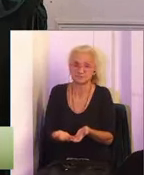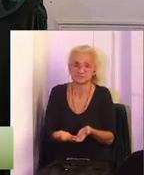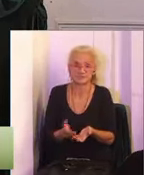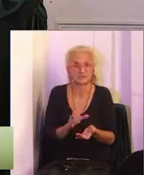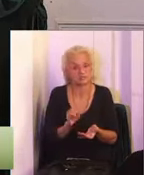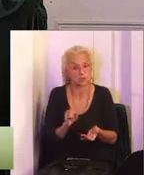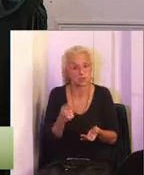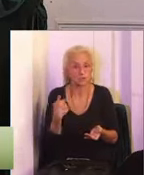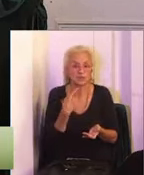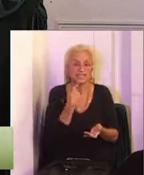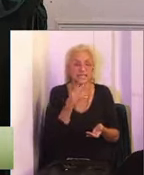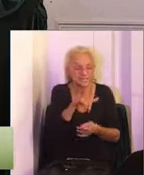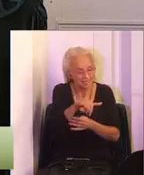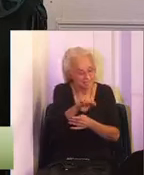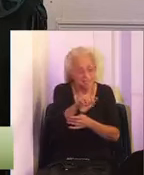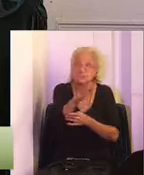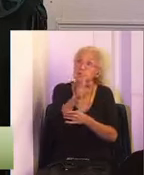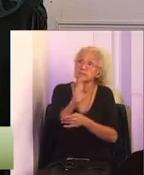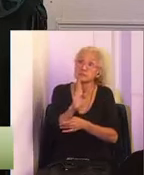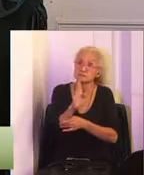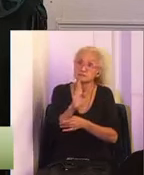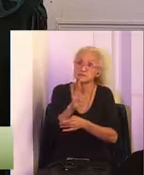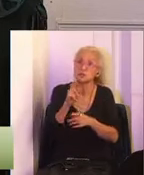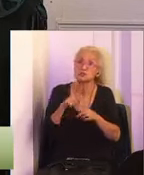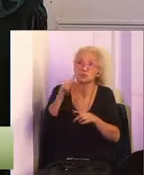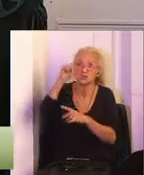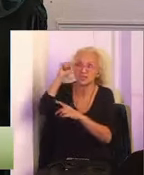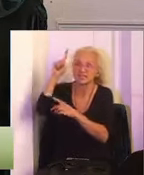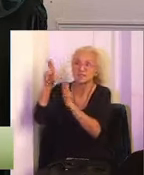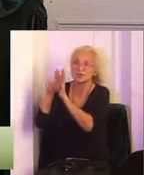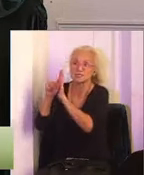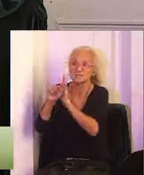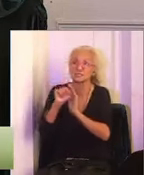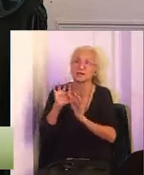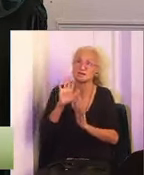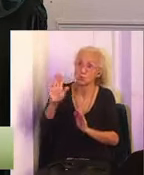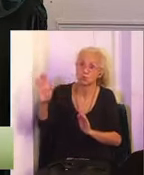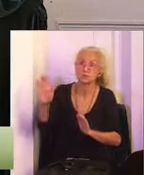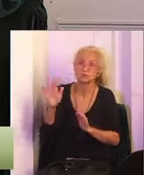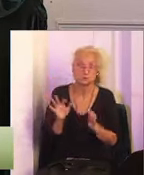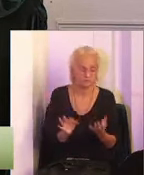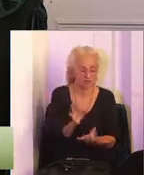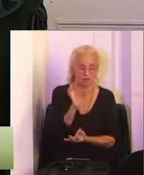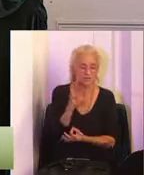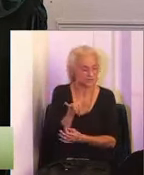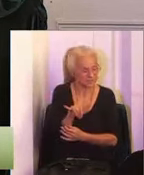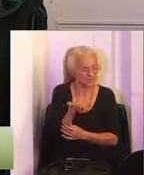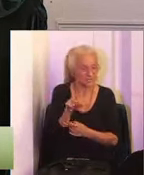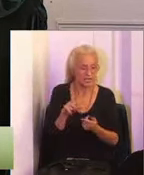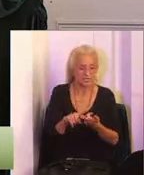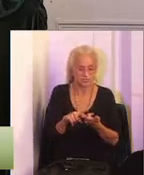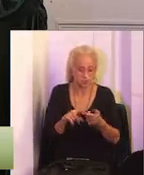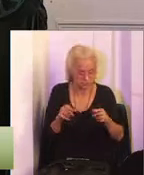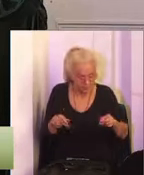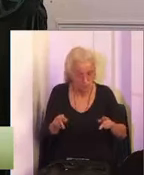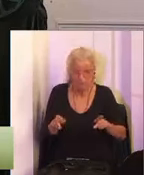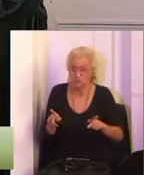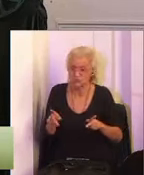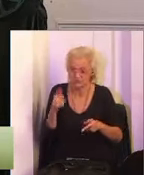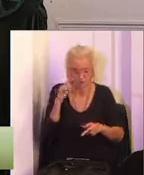And so we say yes, God, to the cleverness of your spirit. Yes, to the opportunities